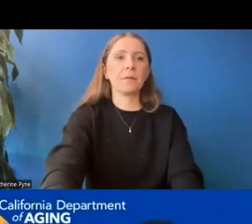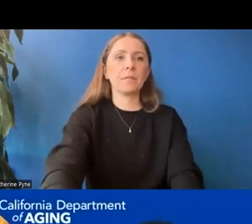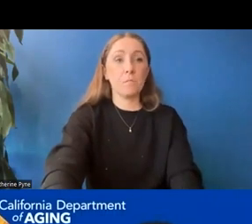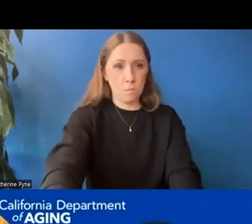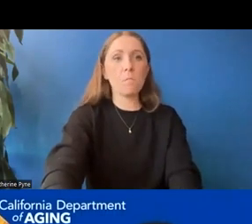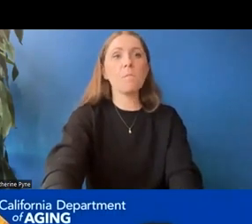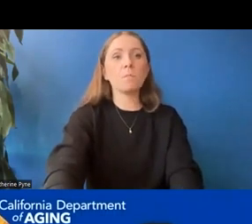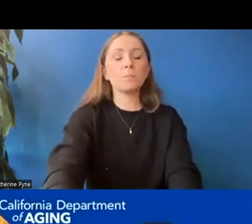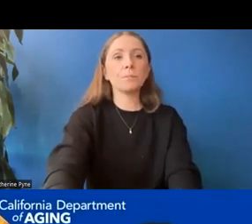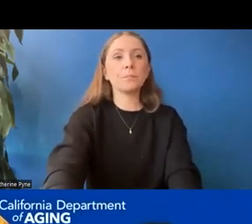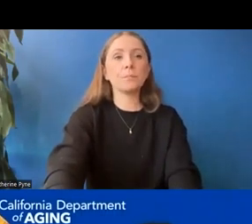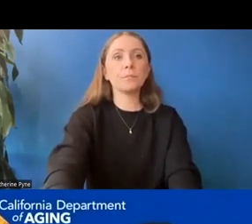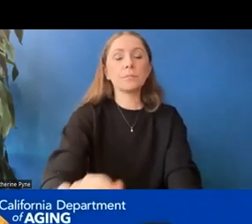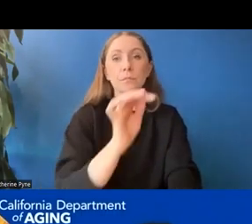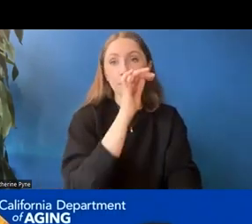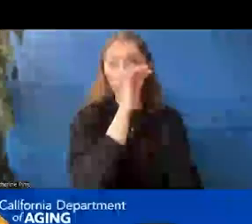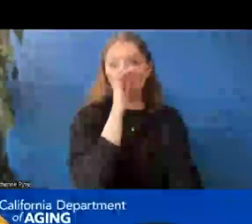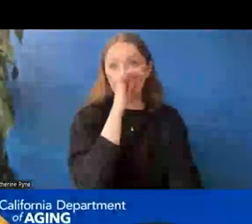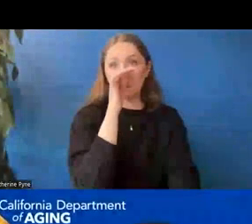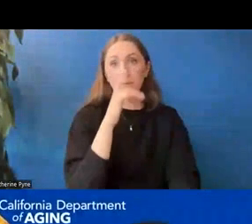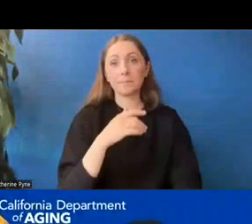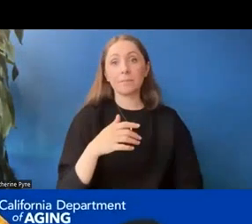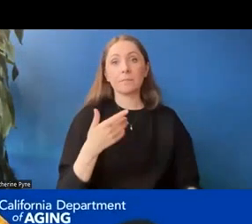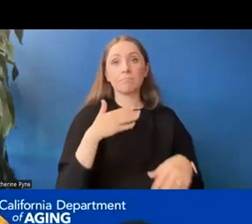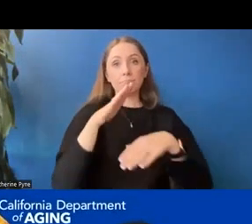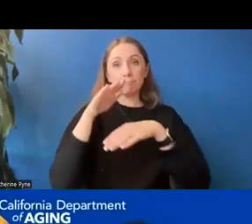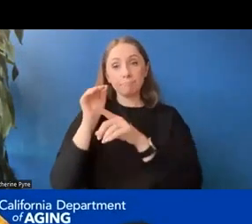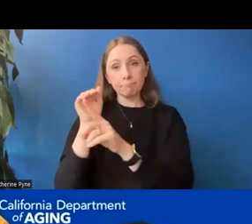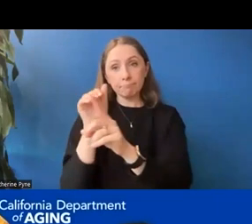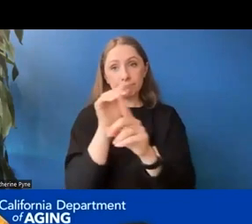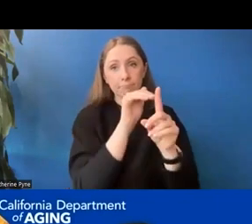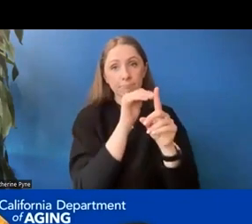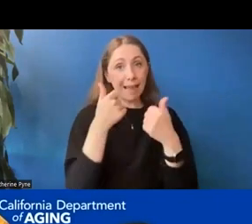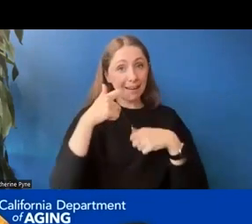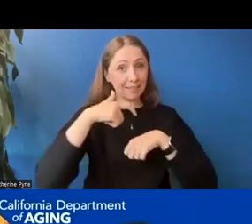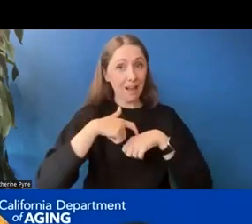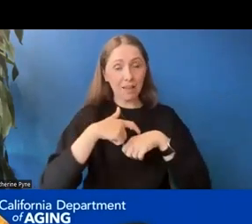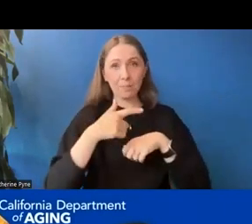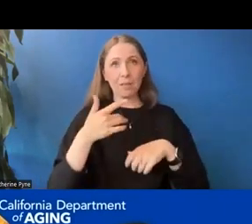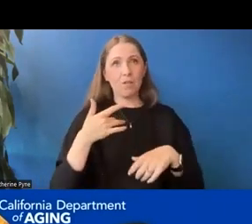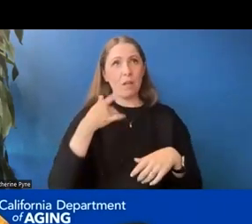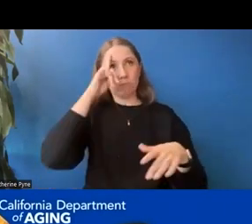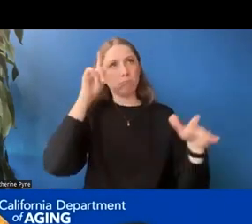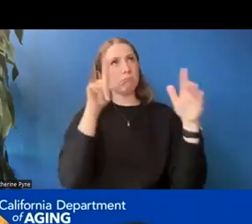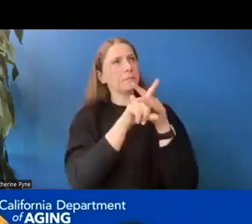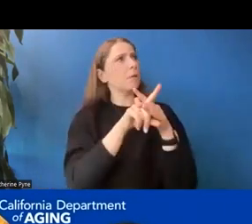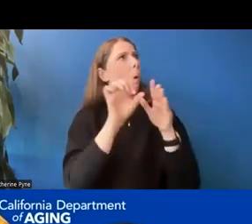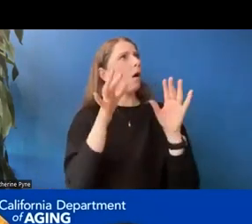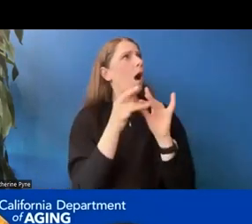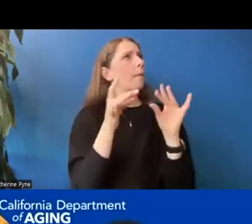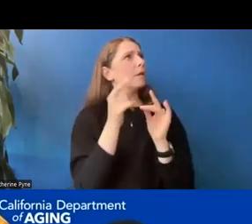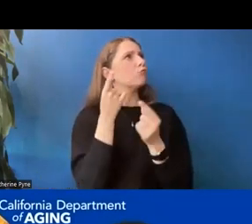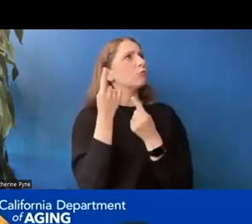Okay. Well, we do want to remind you at any time, if you have a comment, you may email it to